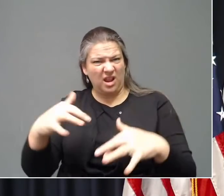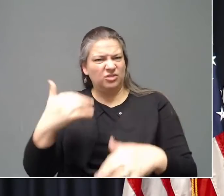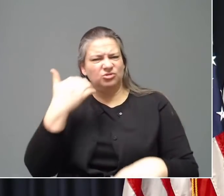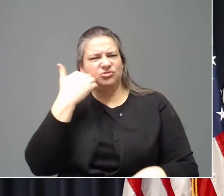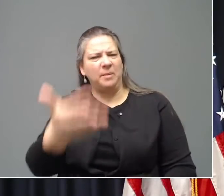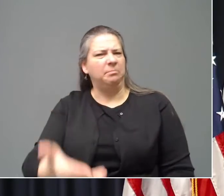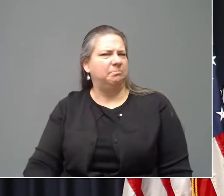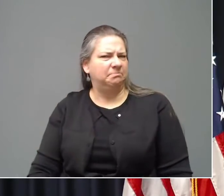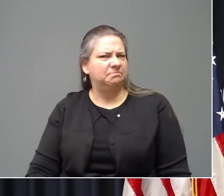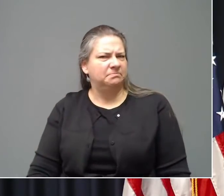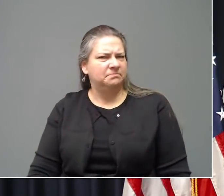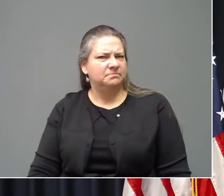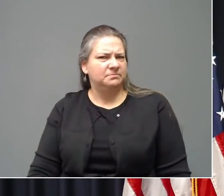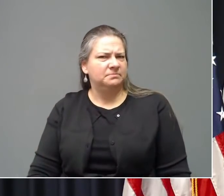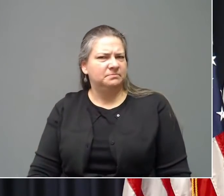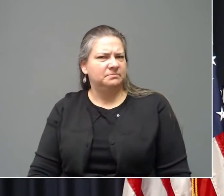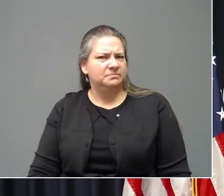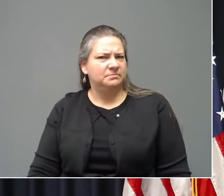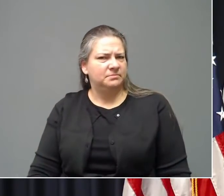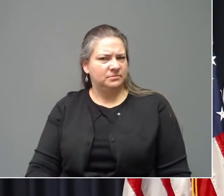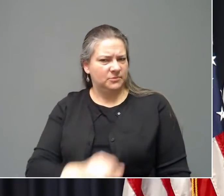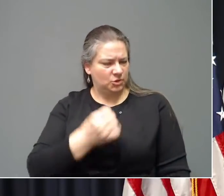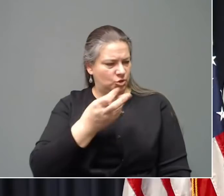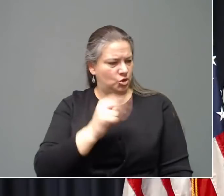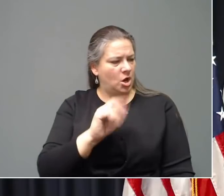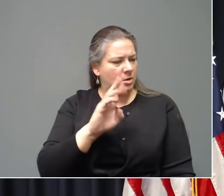John Boyle from WFPL.